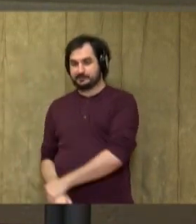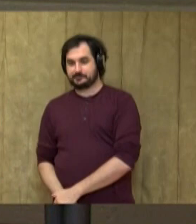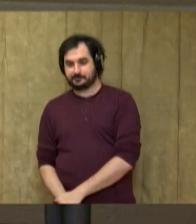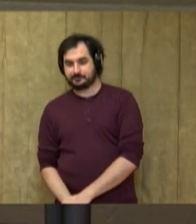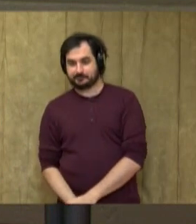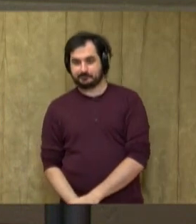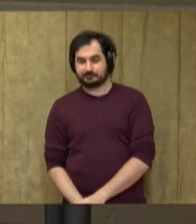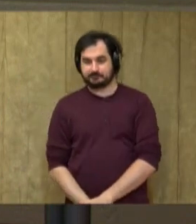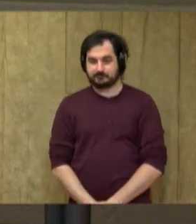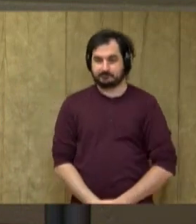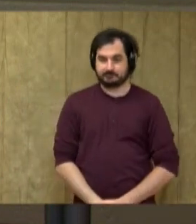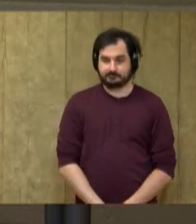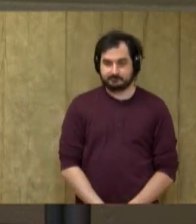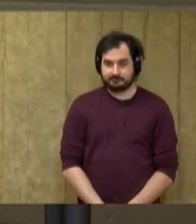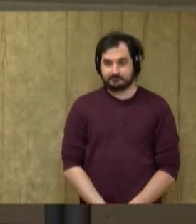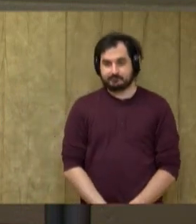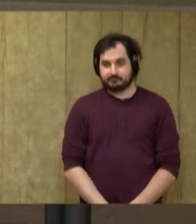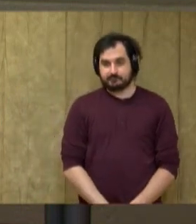7/8,